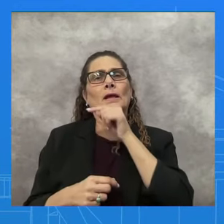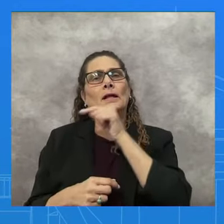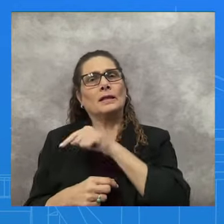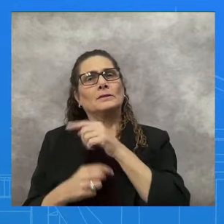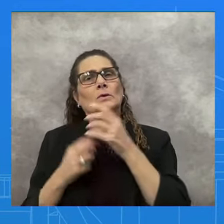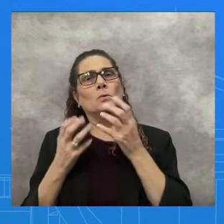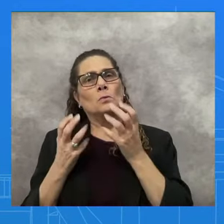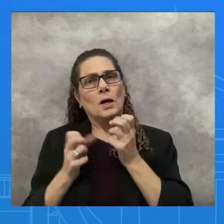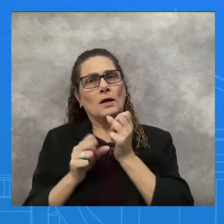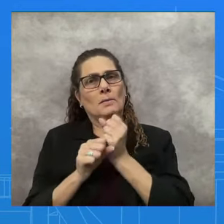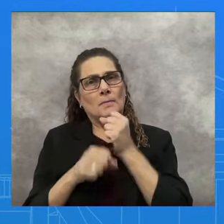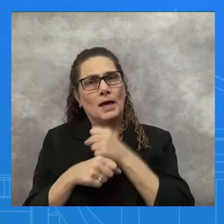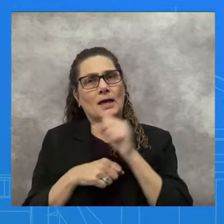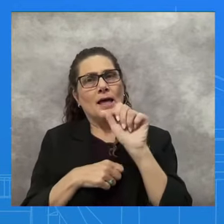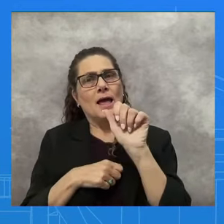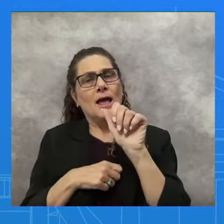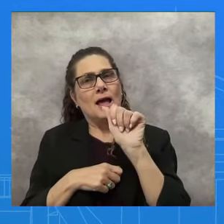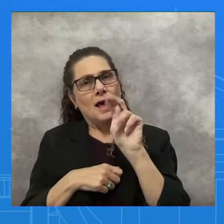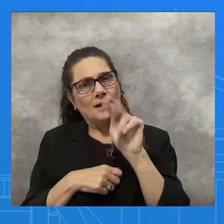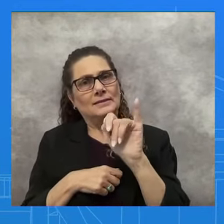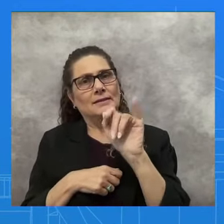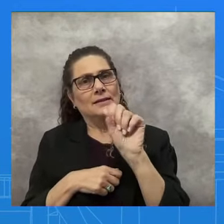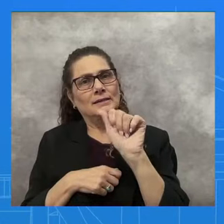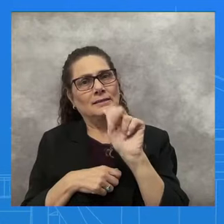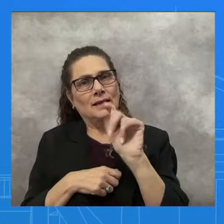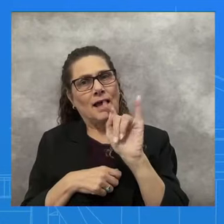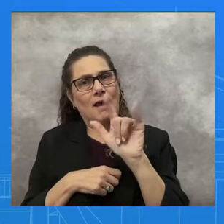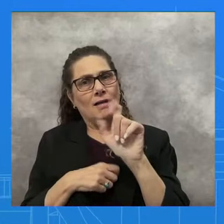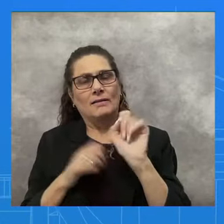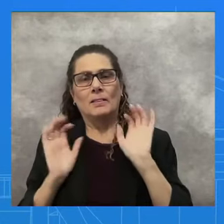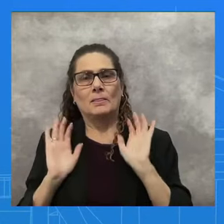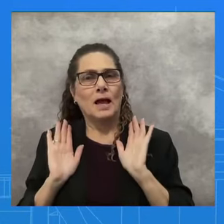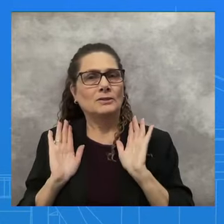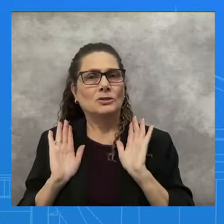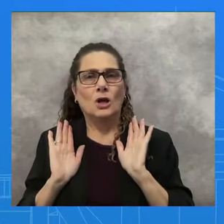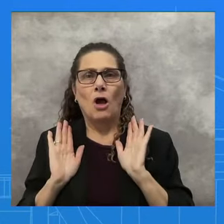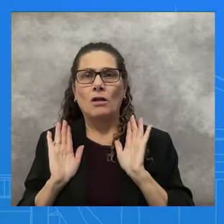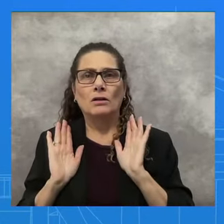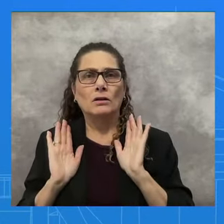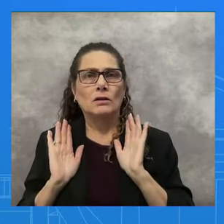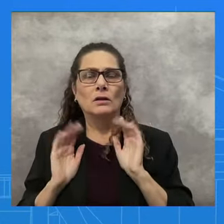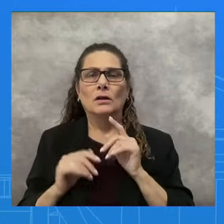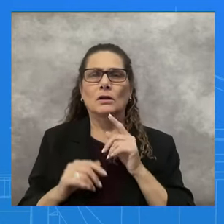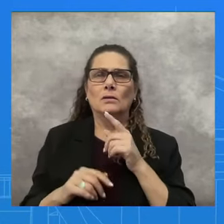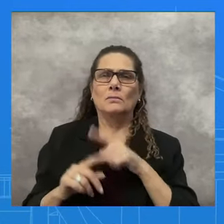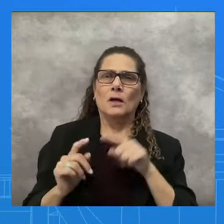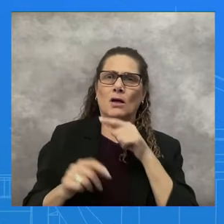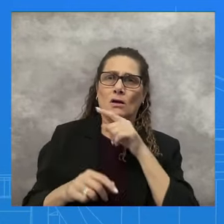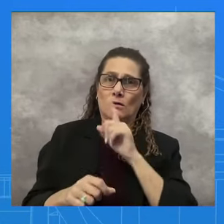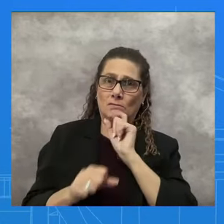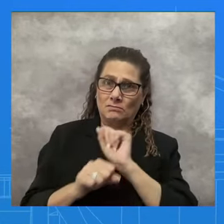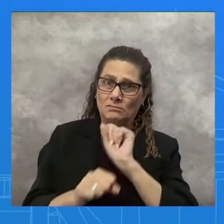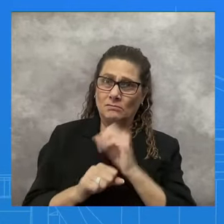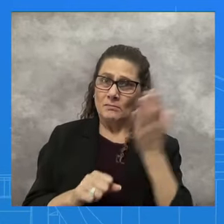though, around nuclear material or weapons in your previous military career. What the heck is nuclear